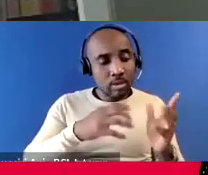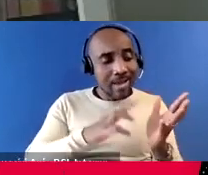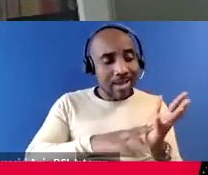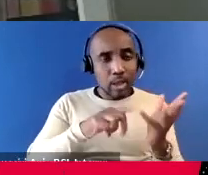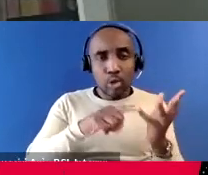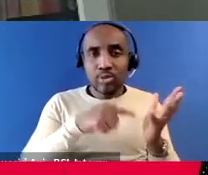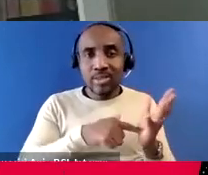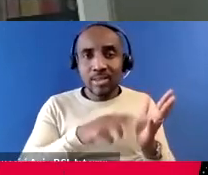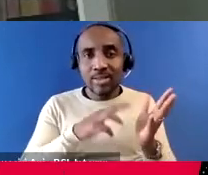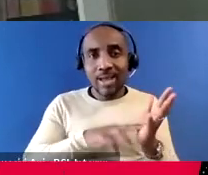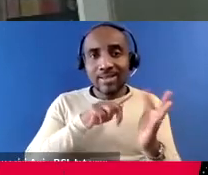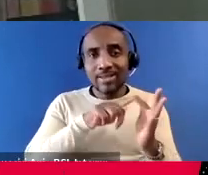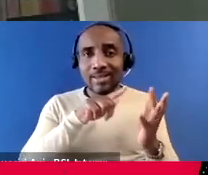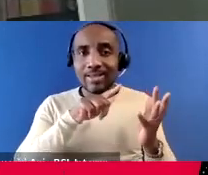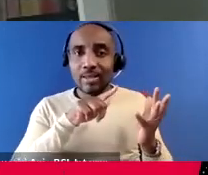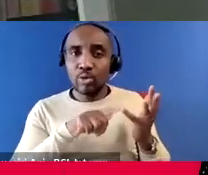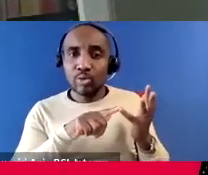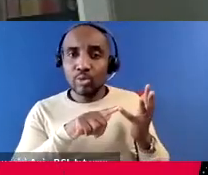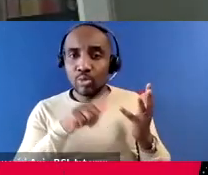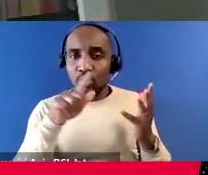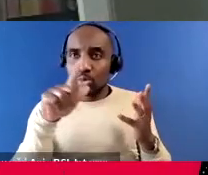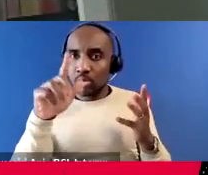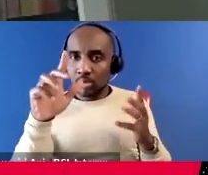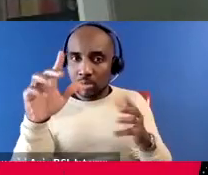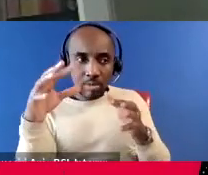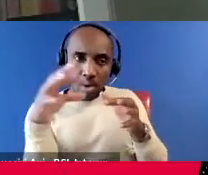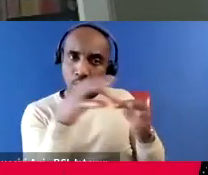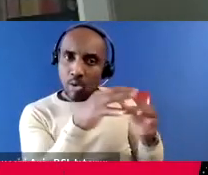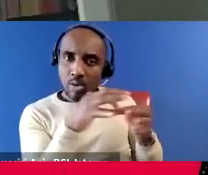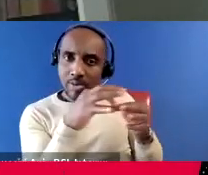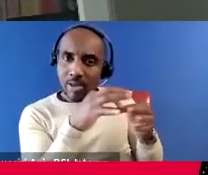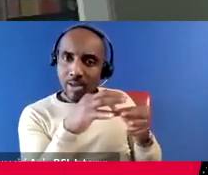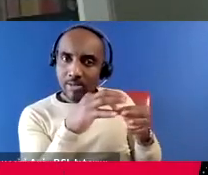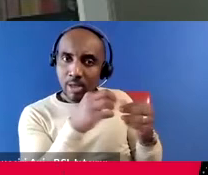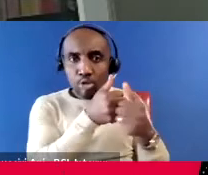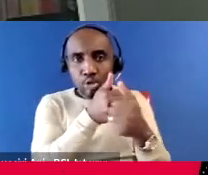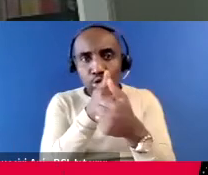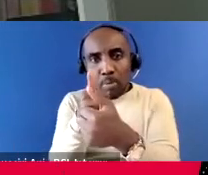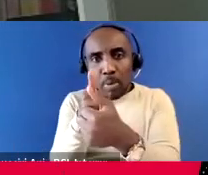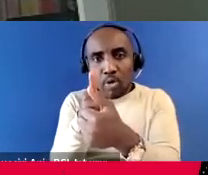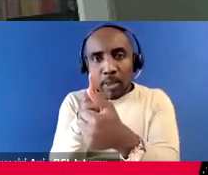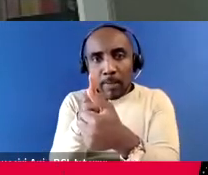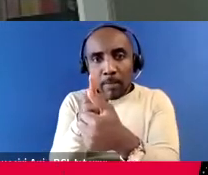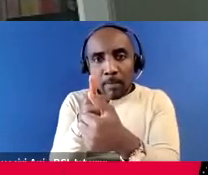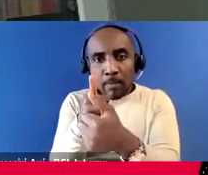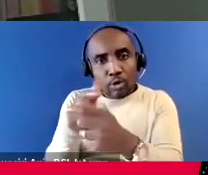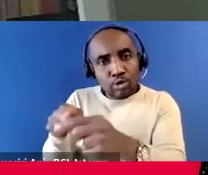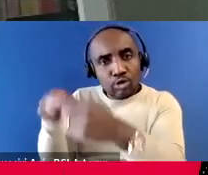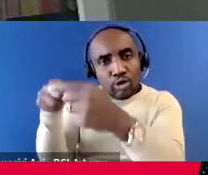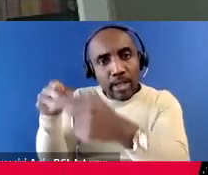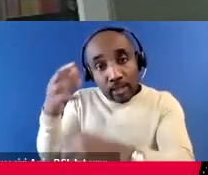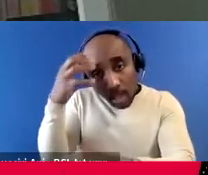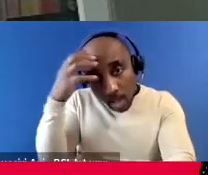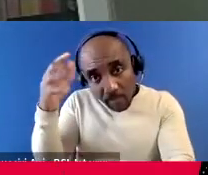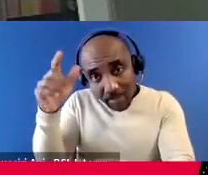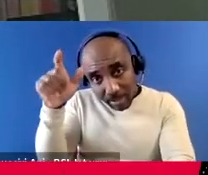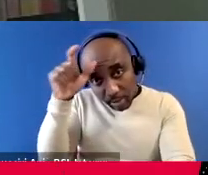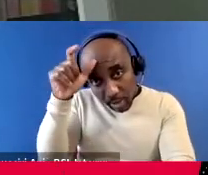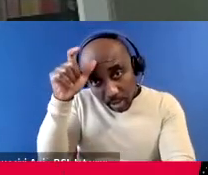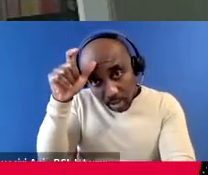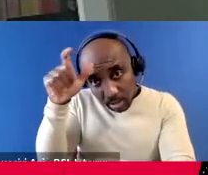also raise awareness and call to account our government and companies in the UK. So I think those kind of practical